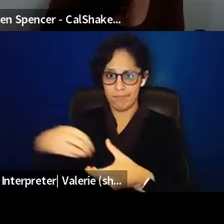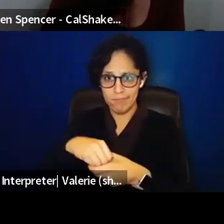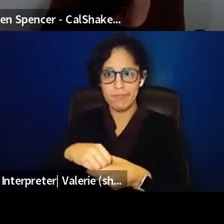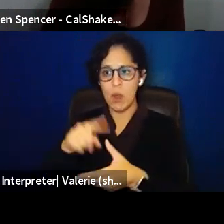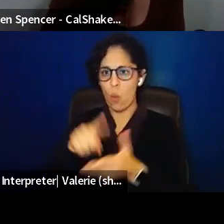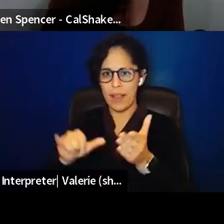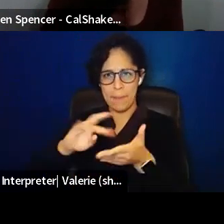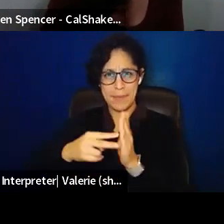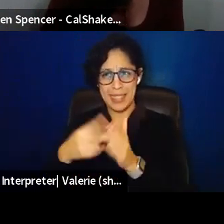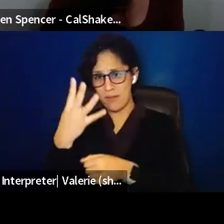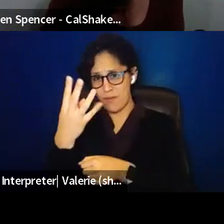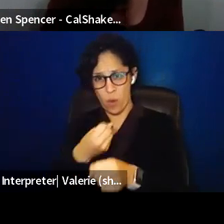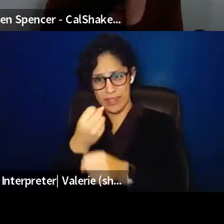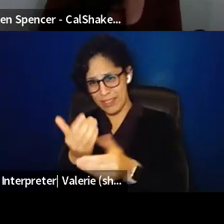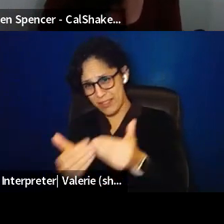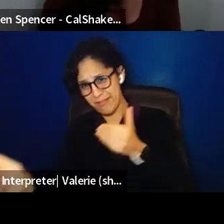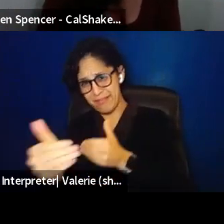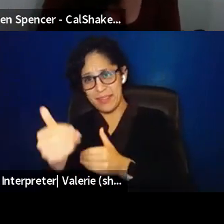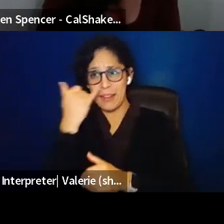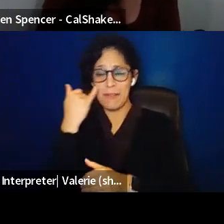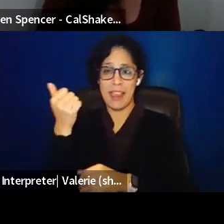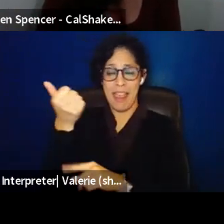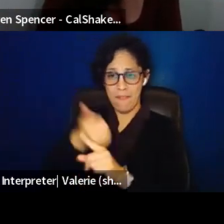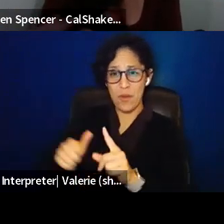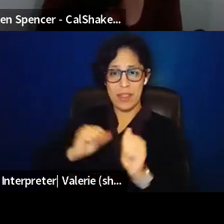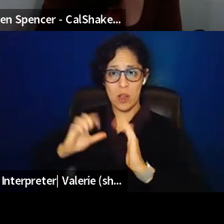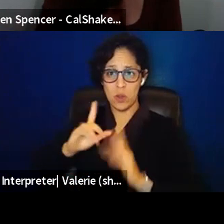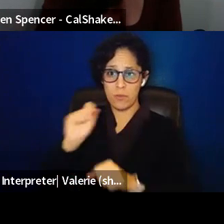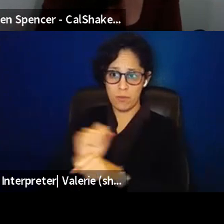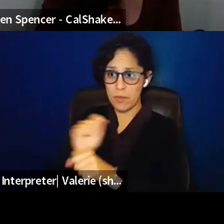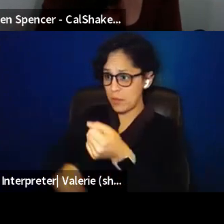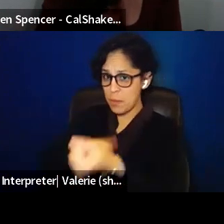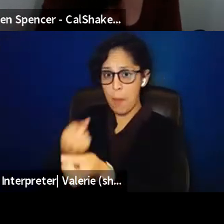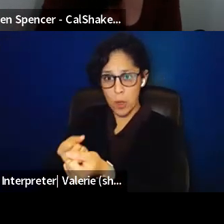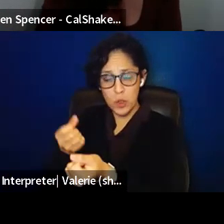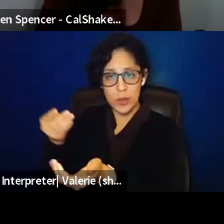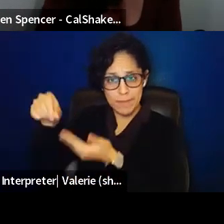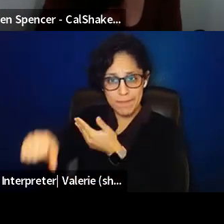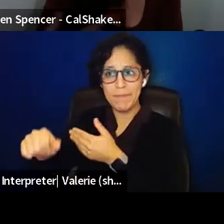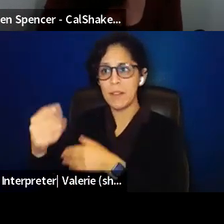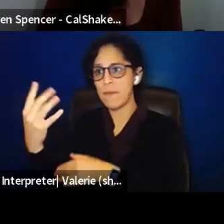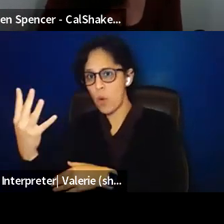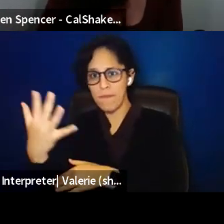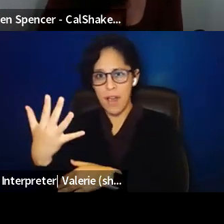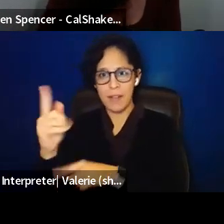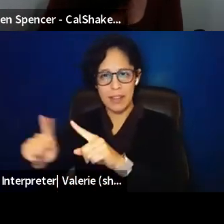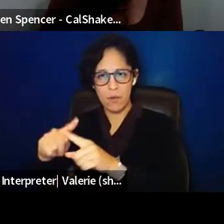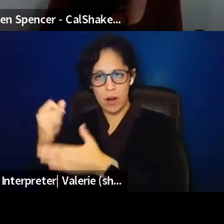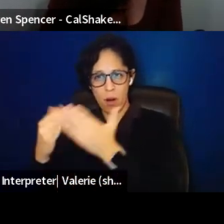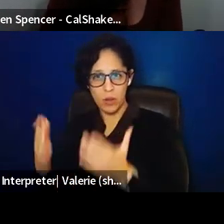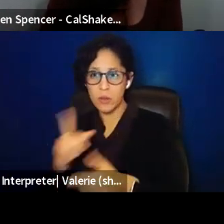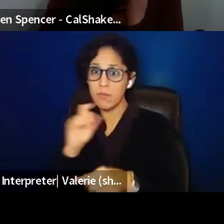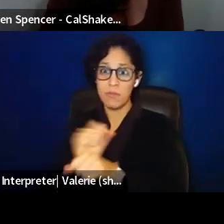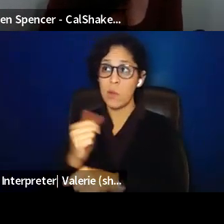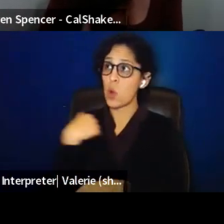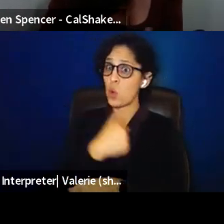in 4 years, every theater was sponsoring 5 to 10 artists? A really important part of this program, I should mention, is that we receive a monthly